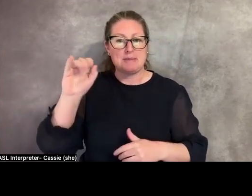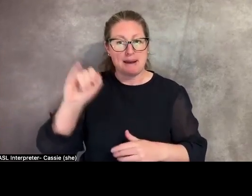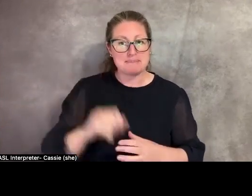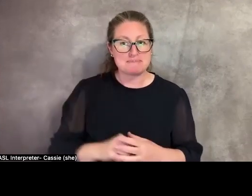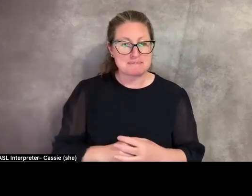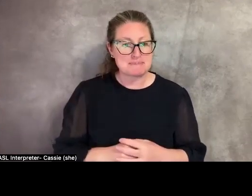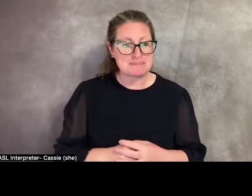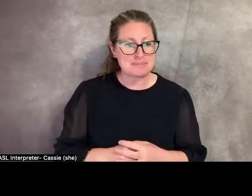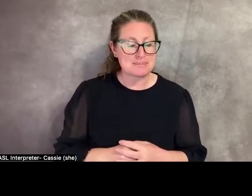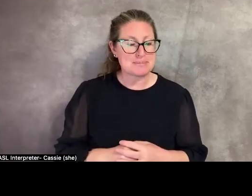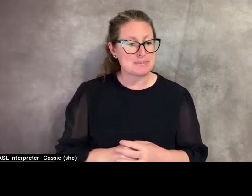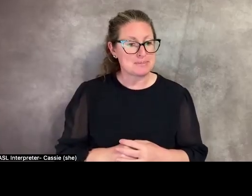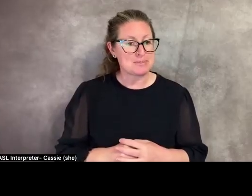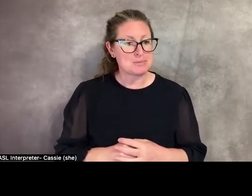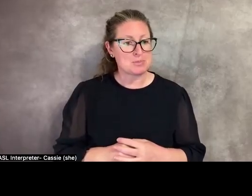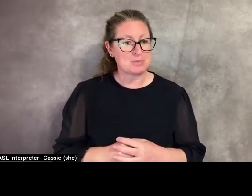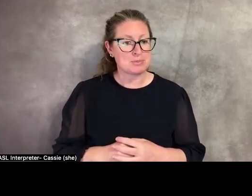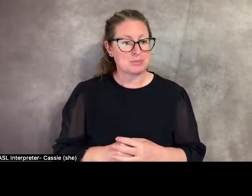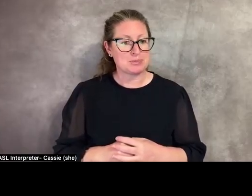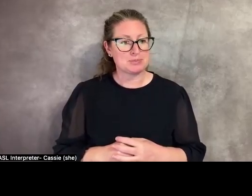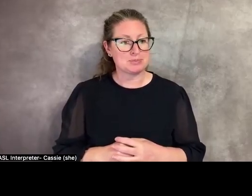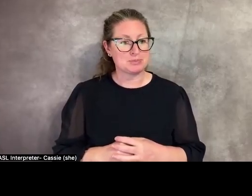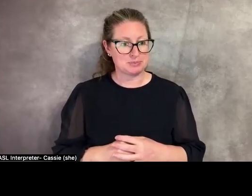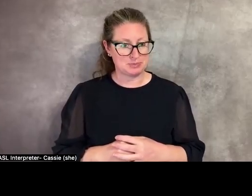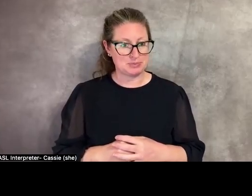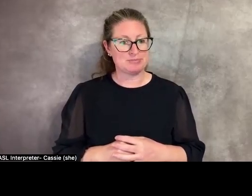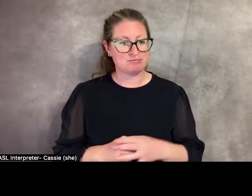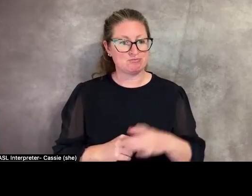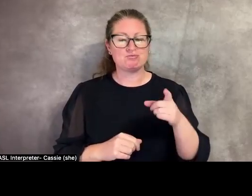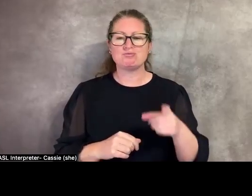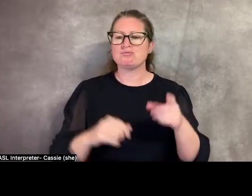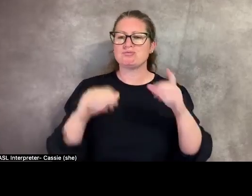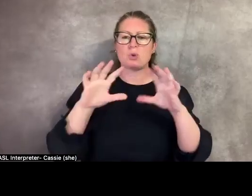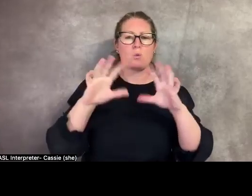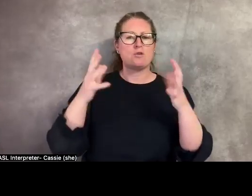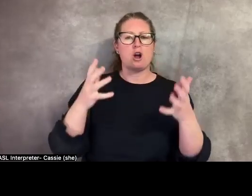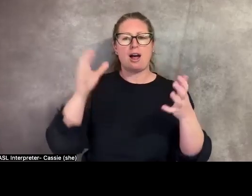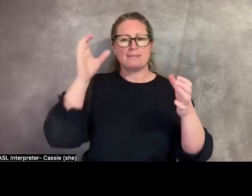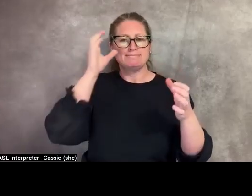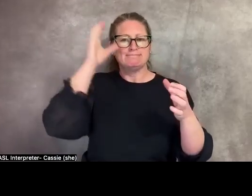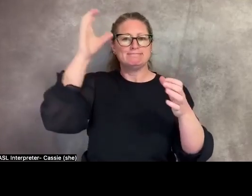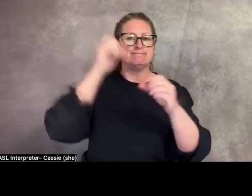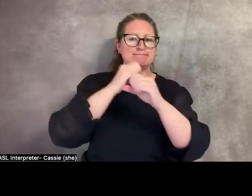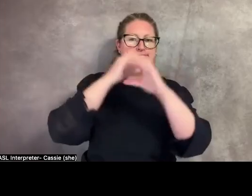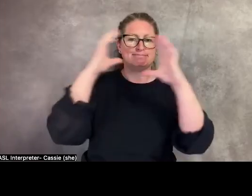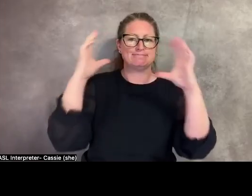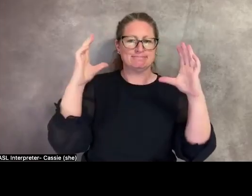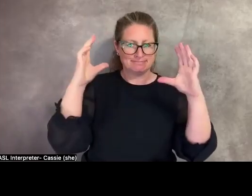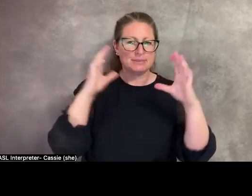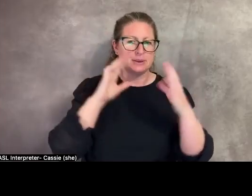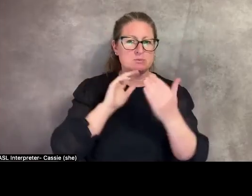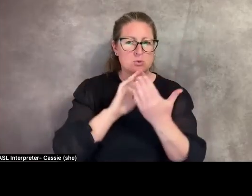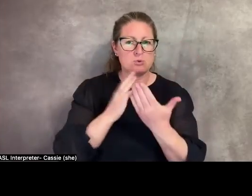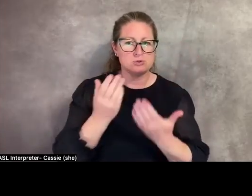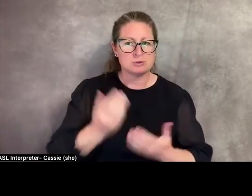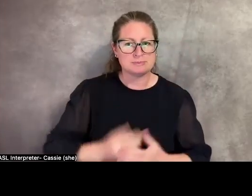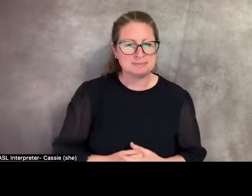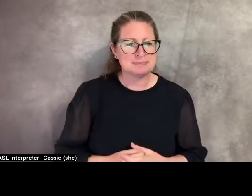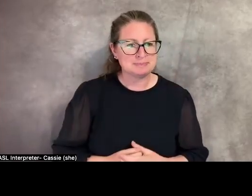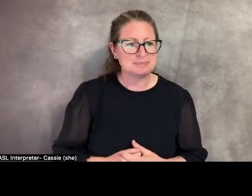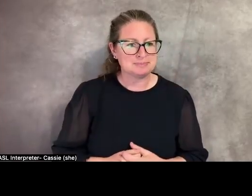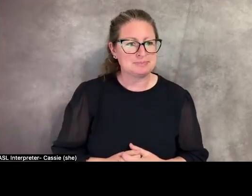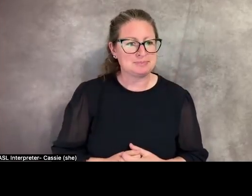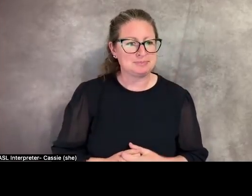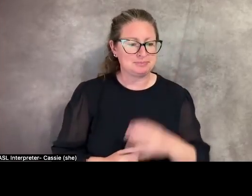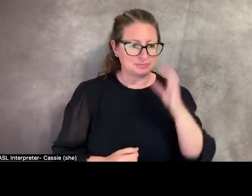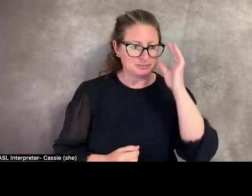slide. So this is an overall kind of conceptualization of the approach. So the